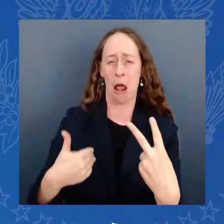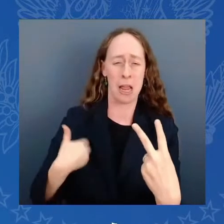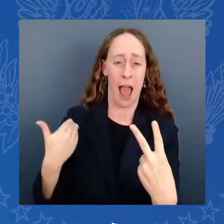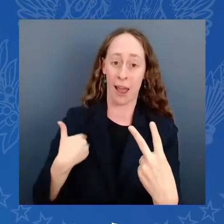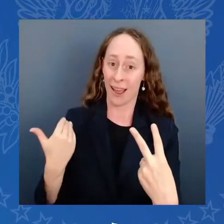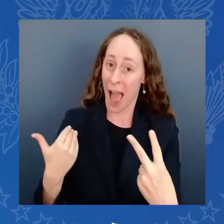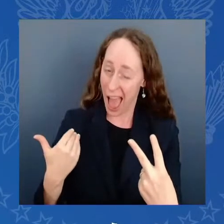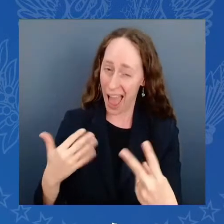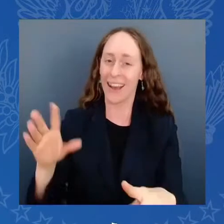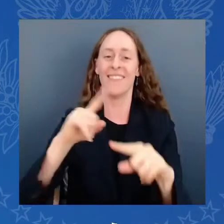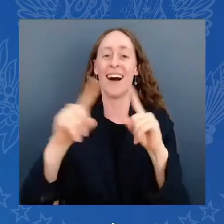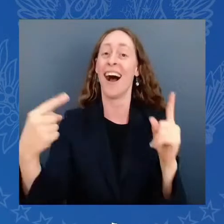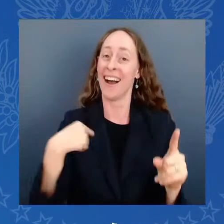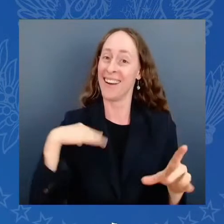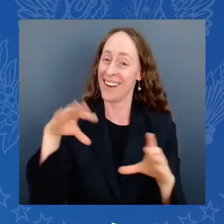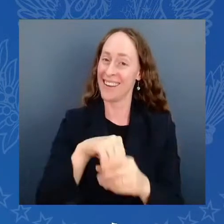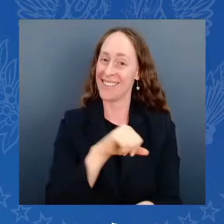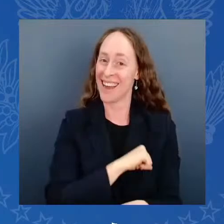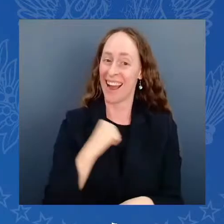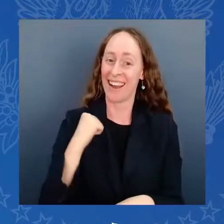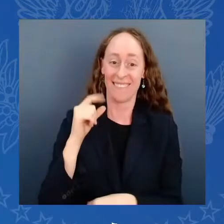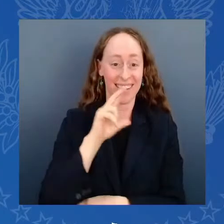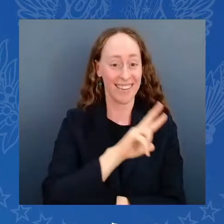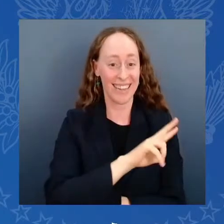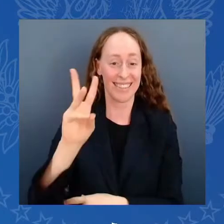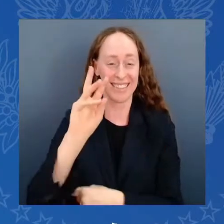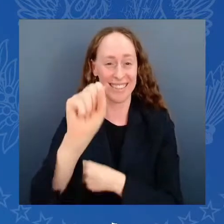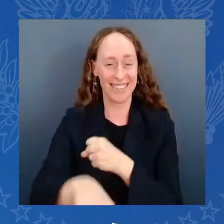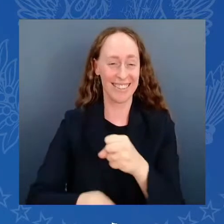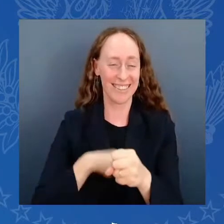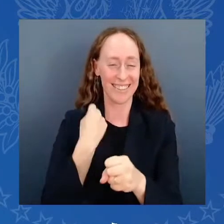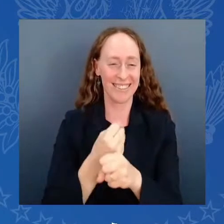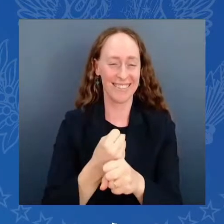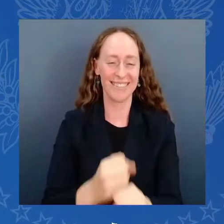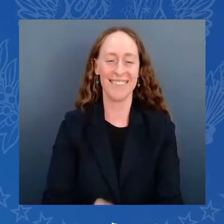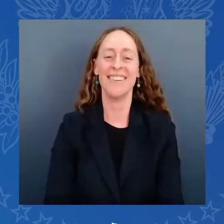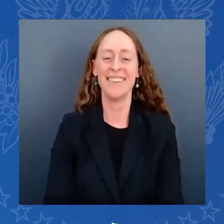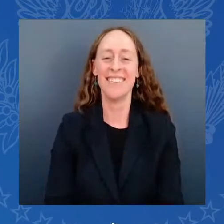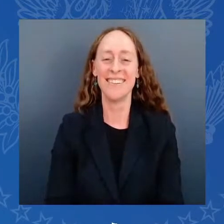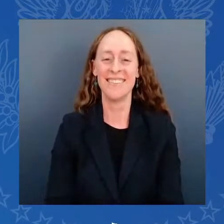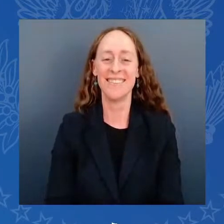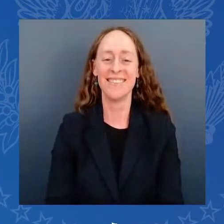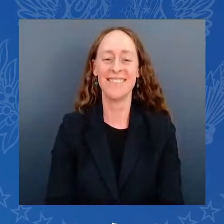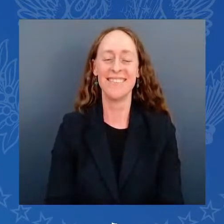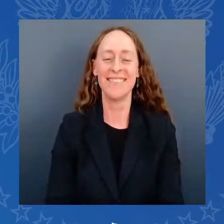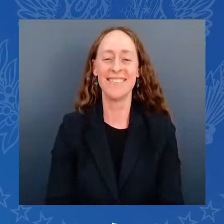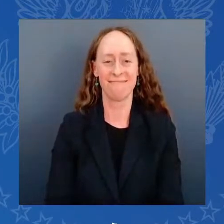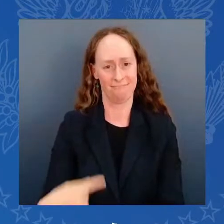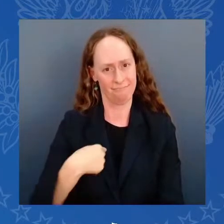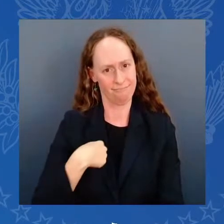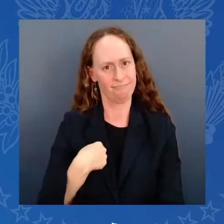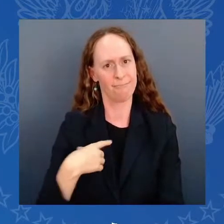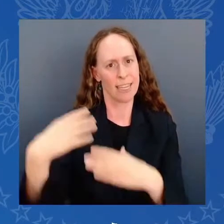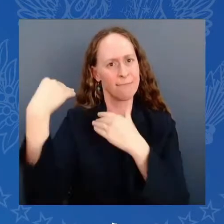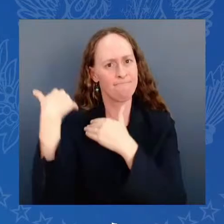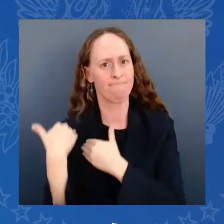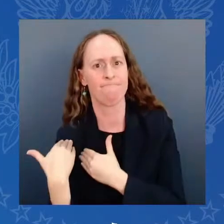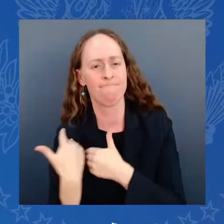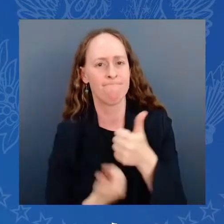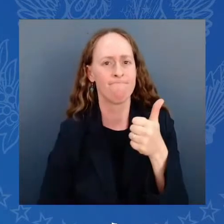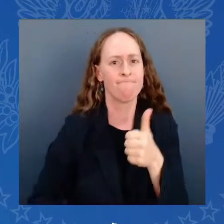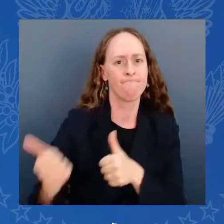including as chairman and ranking member of the Judiciary Committee. I've been told that I've overseen more Supreme Court nominations as